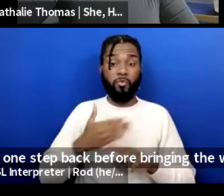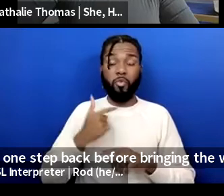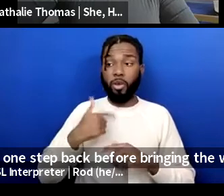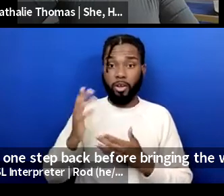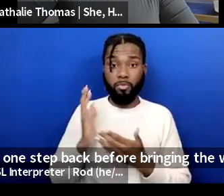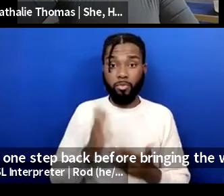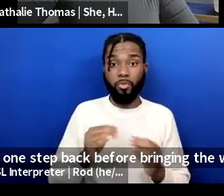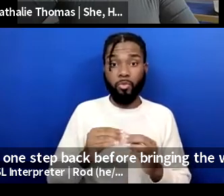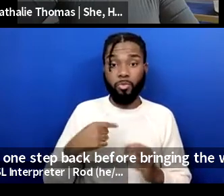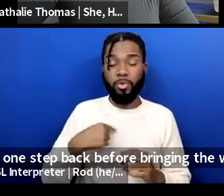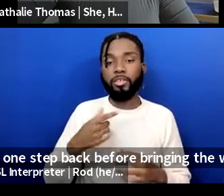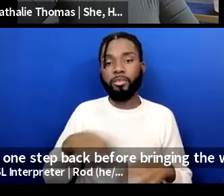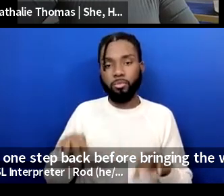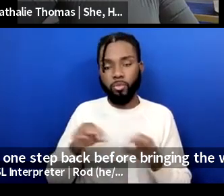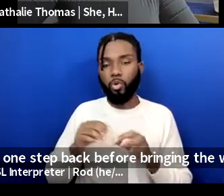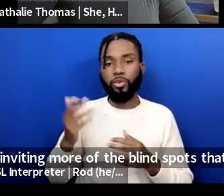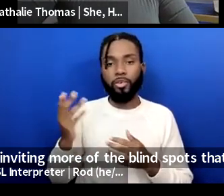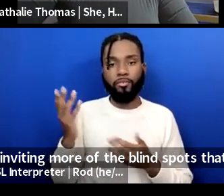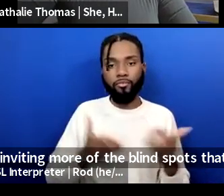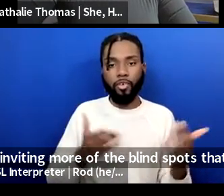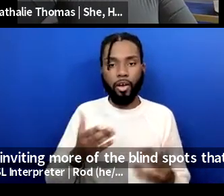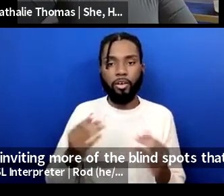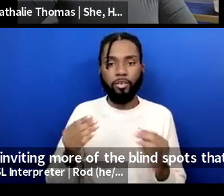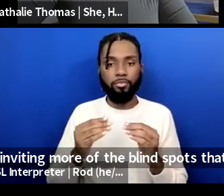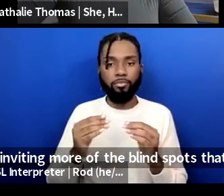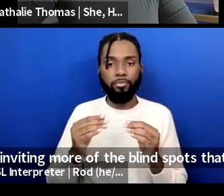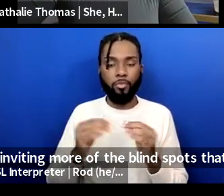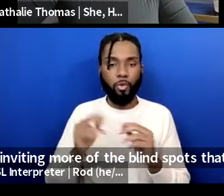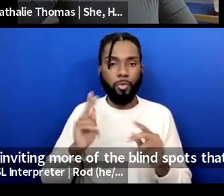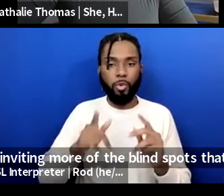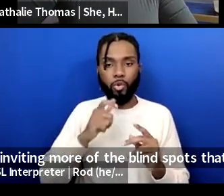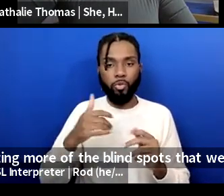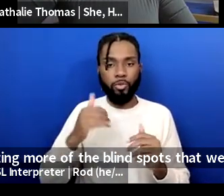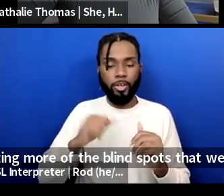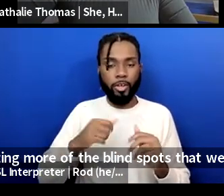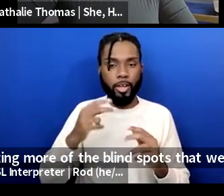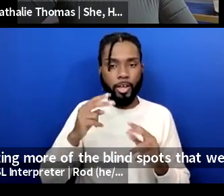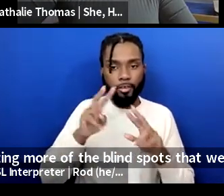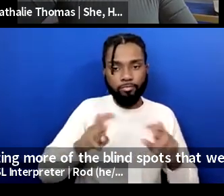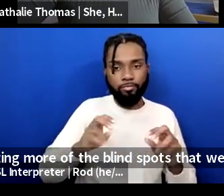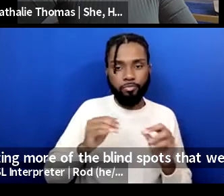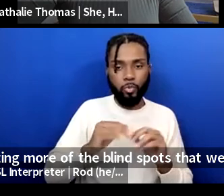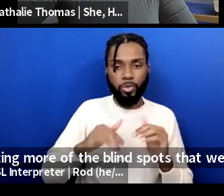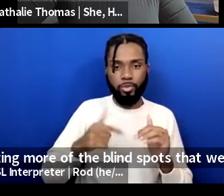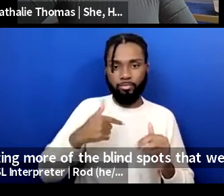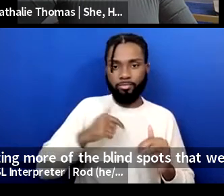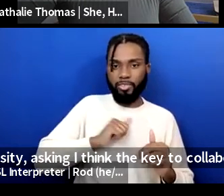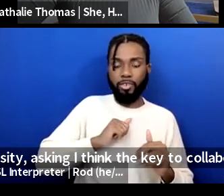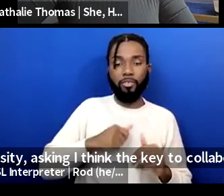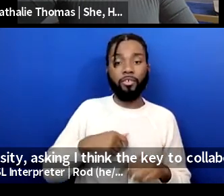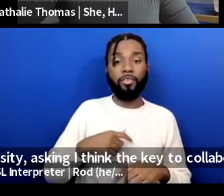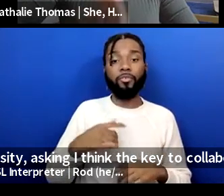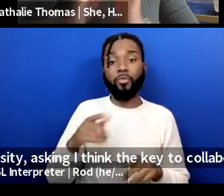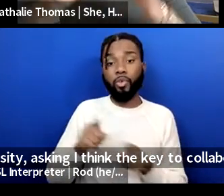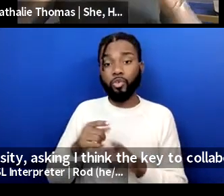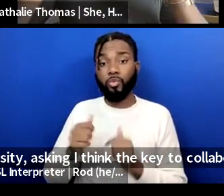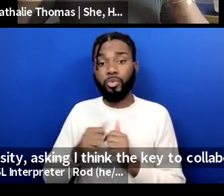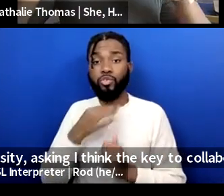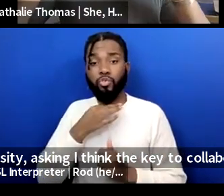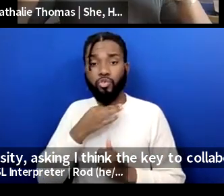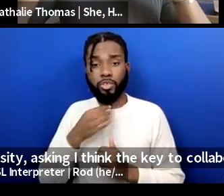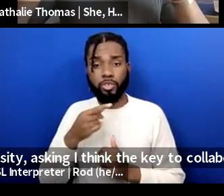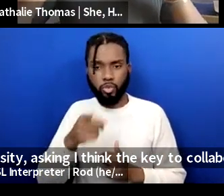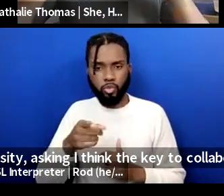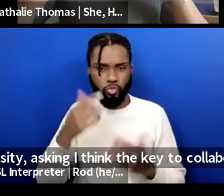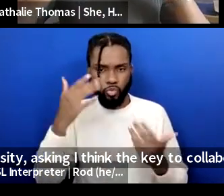of the blind spots that we all have. Curiosity, asking. I think the key to collaboration is curiosity. You don't know what you don't